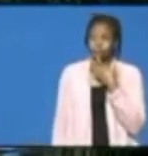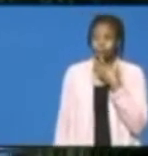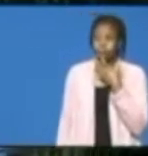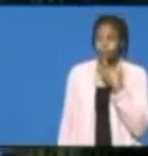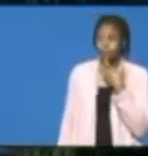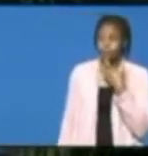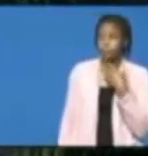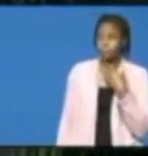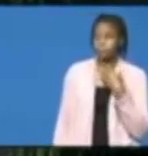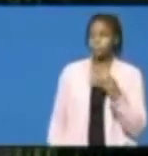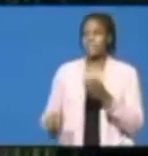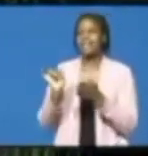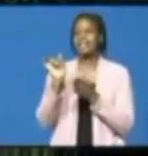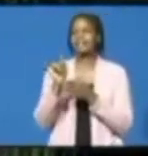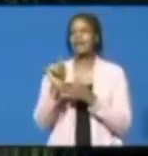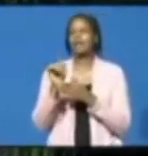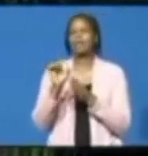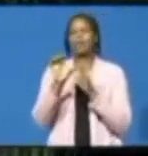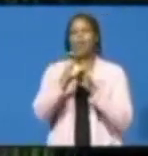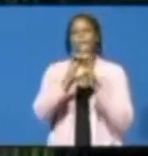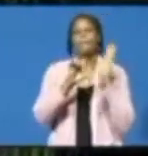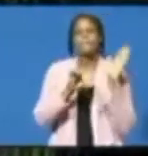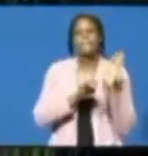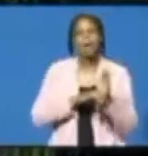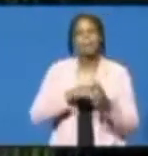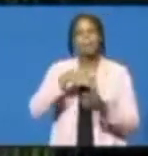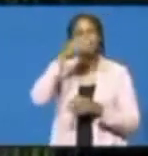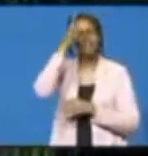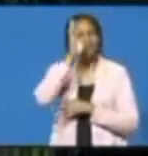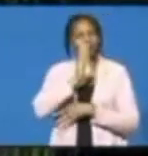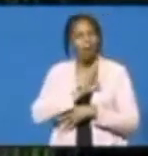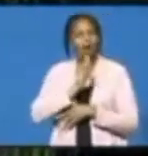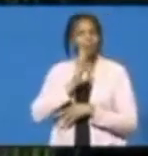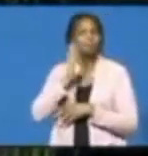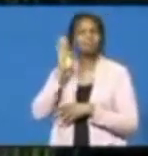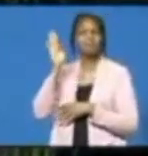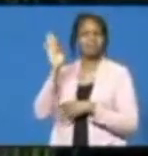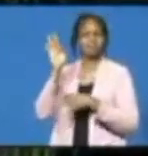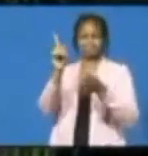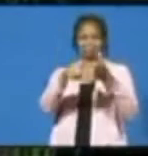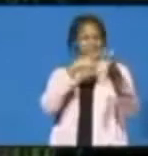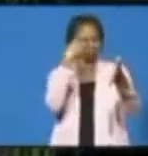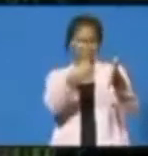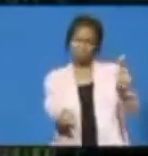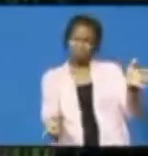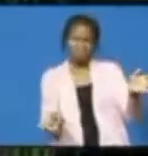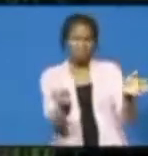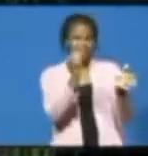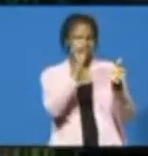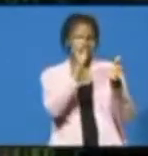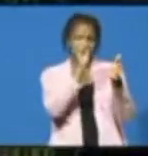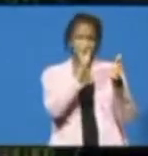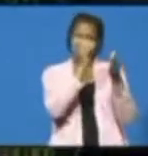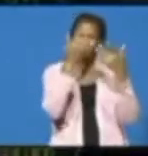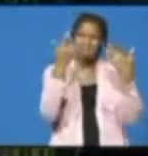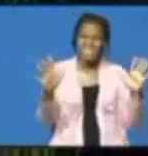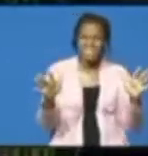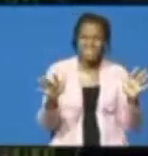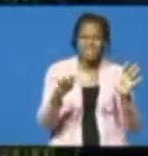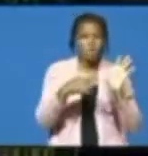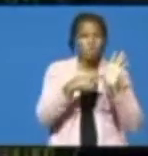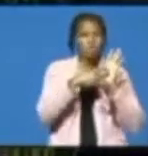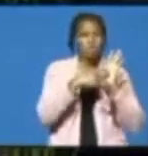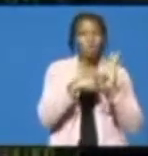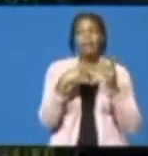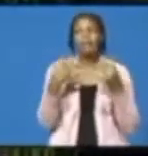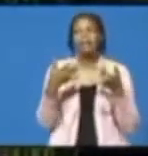the commandments of God are done away with, let's throw in the